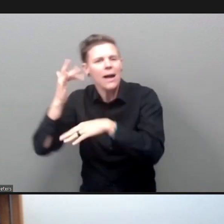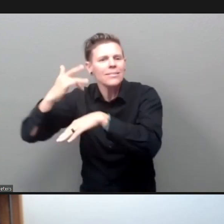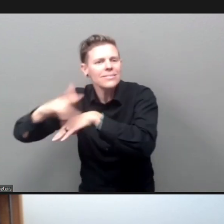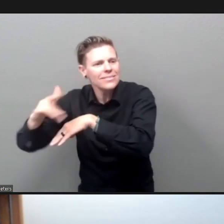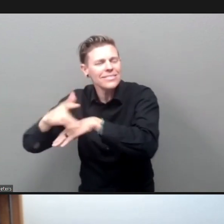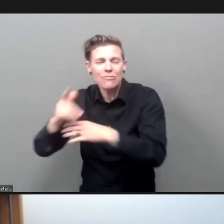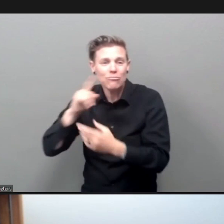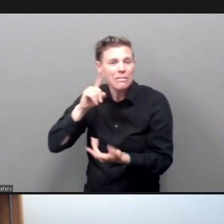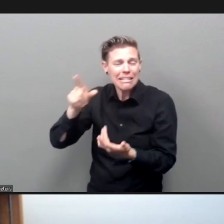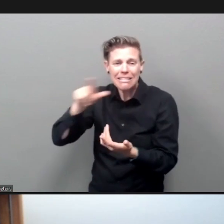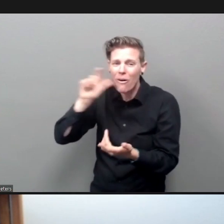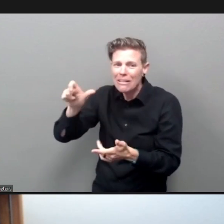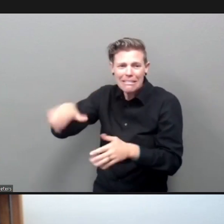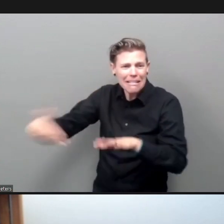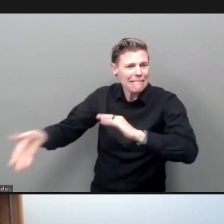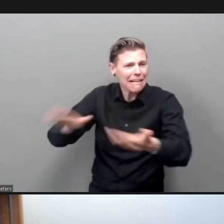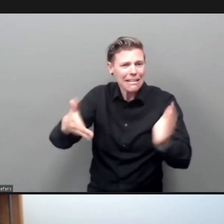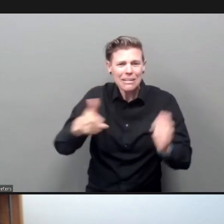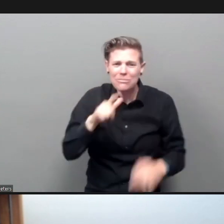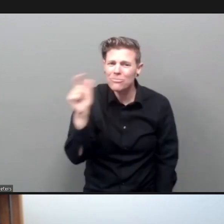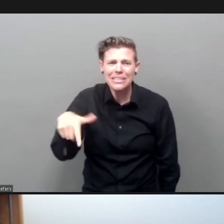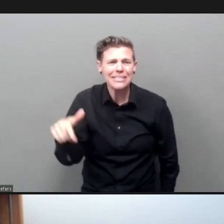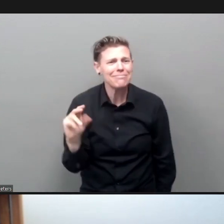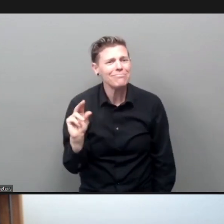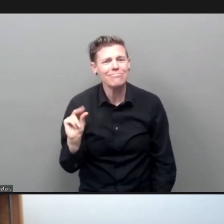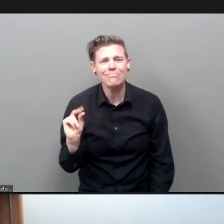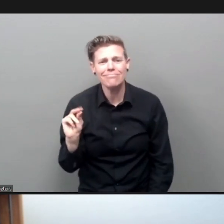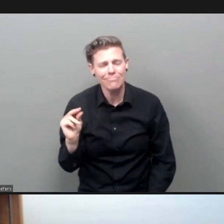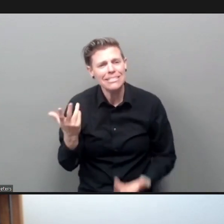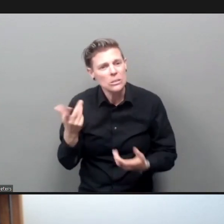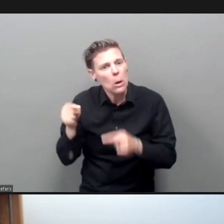deaths compared to where we were before.